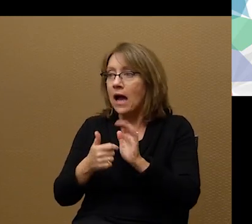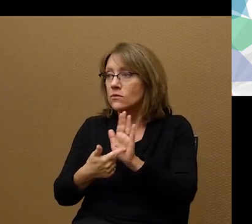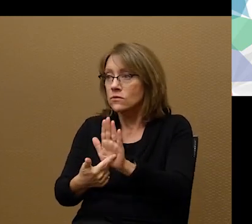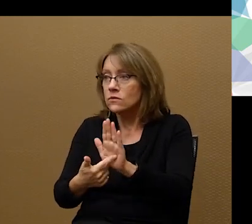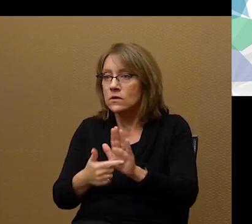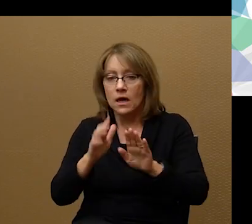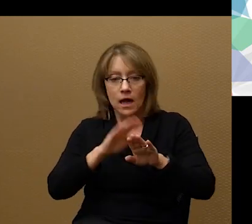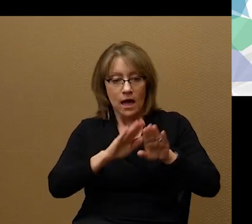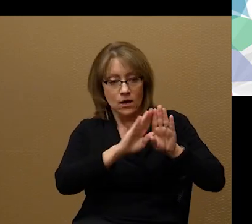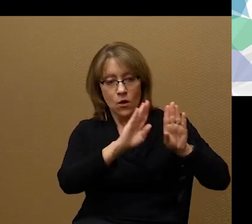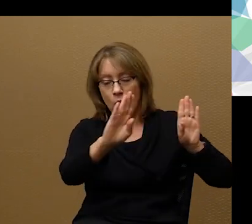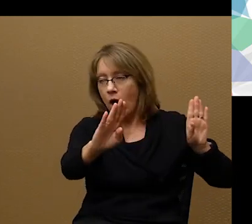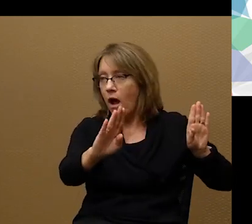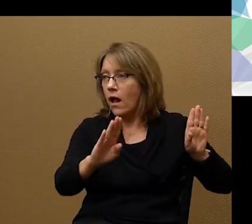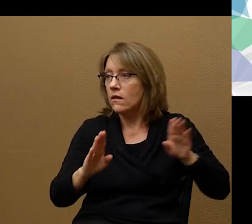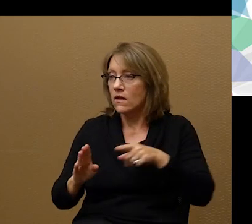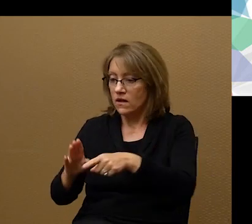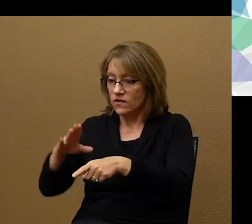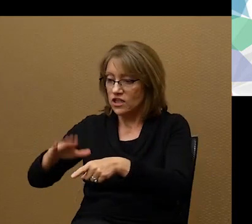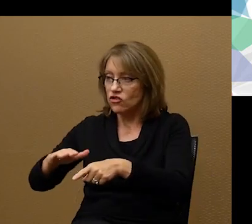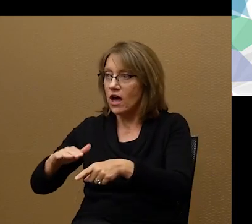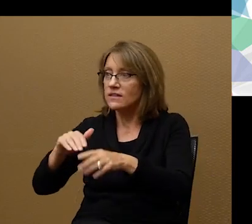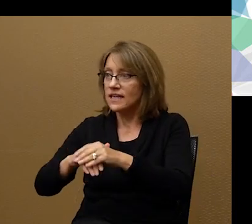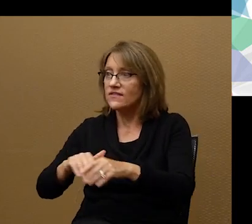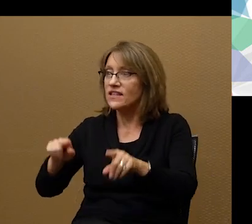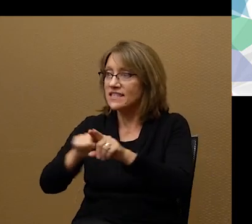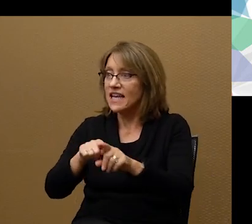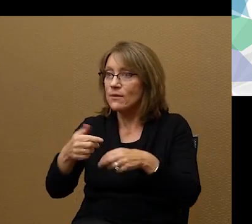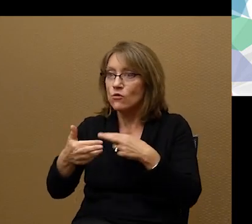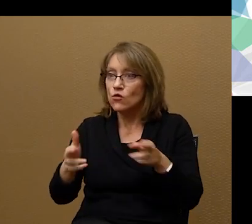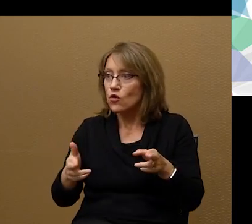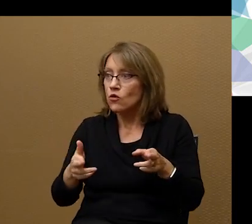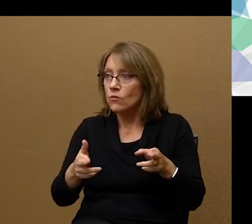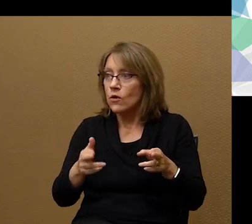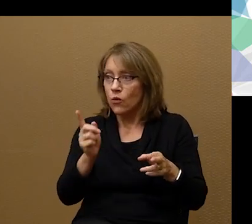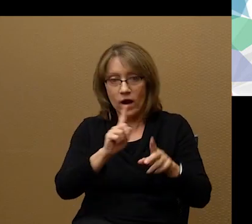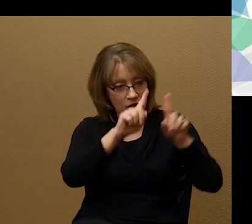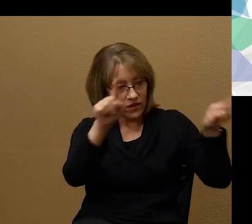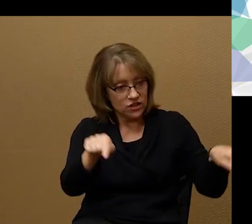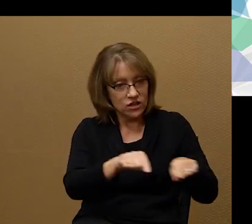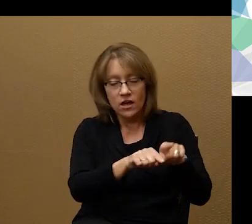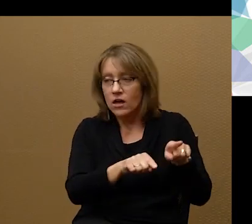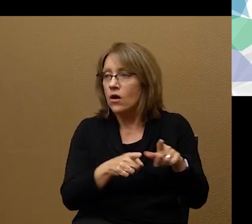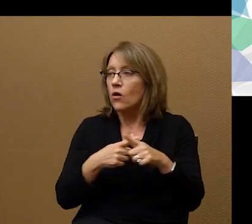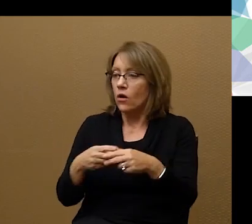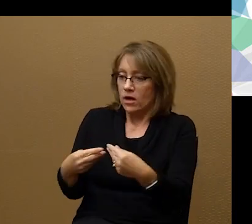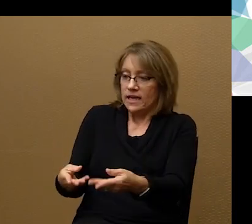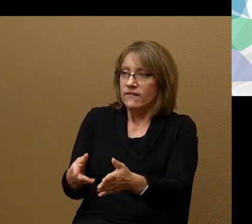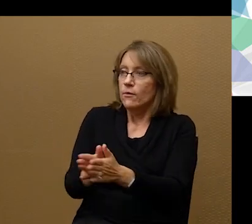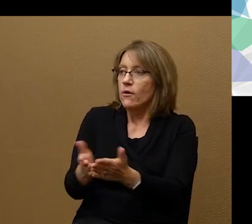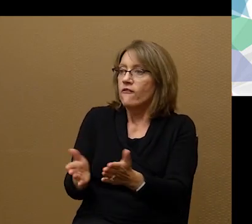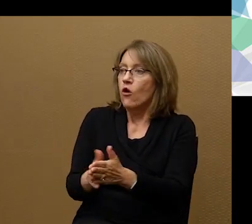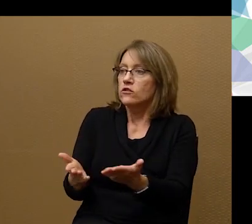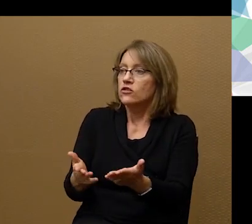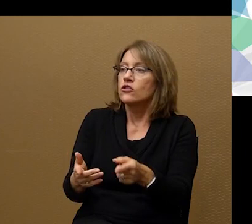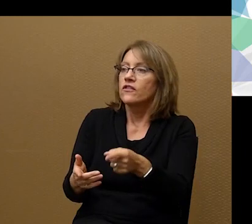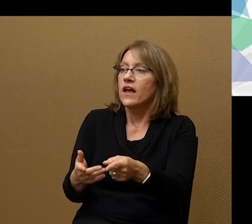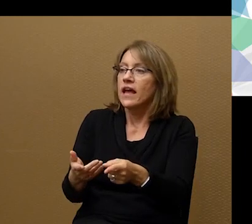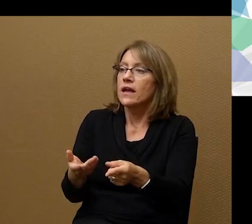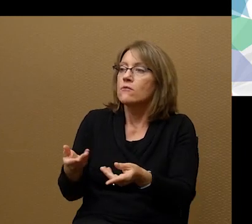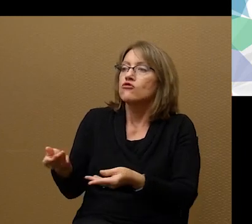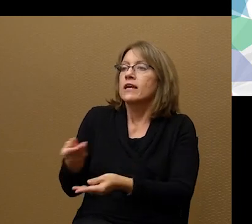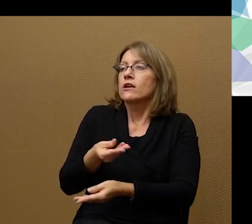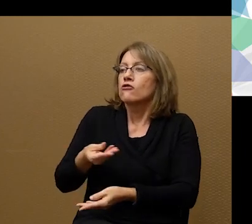child always in that same room that you could put it on a wall? Is it in a folder that they carry with them? How long